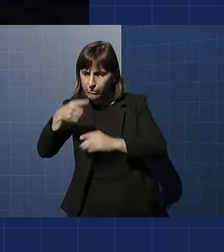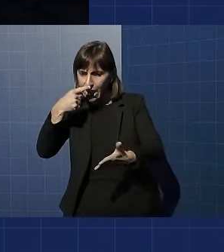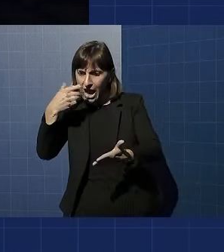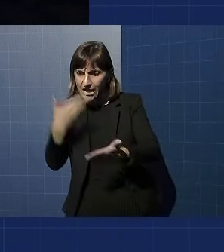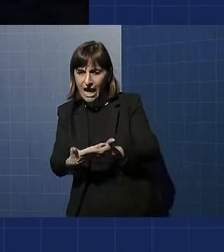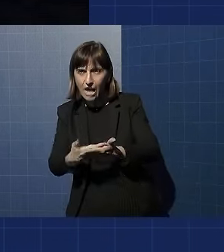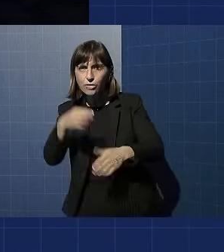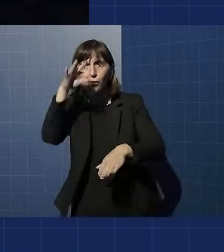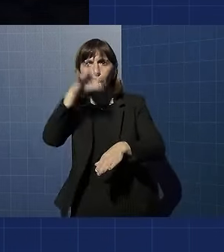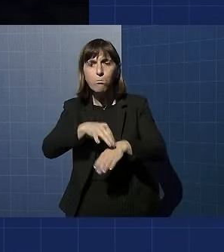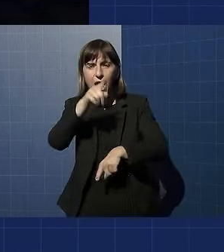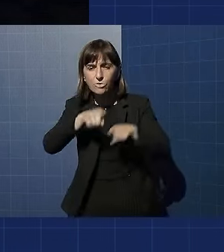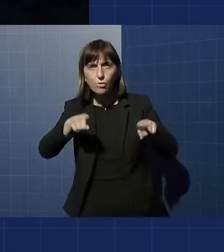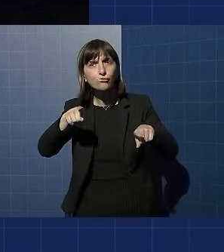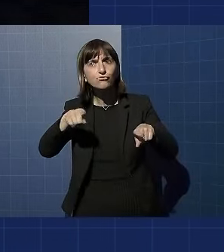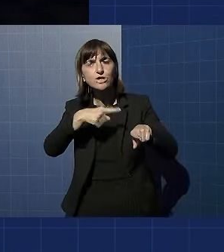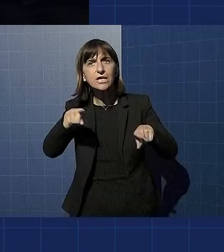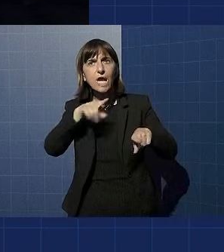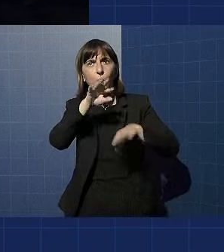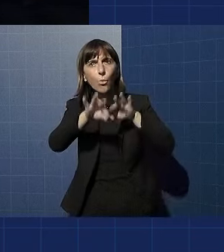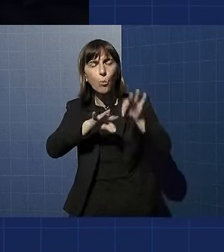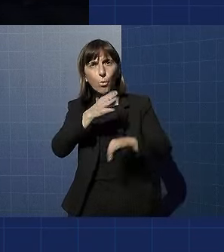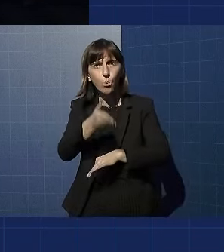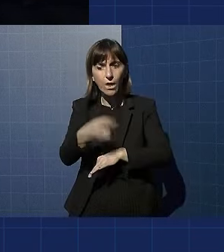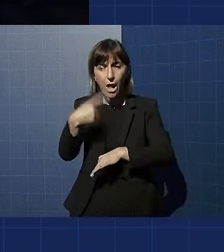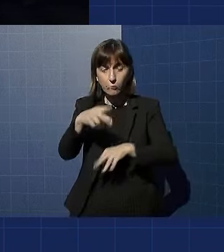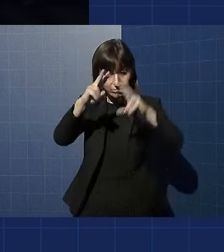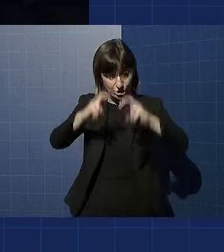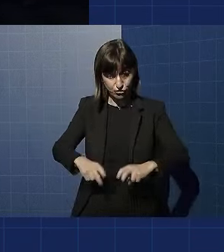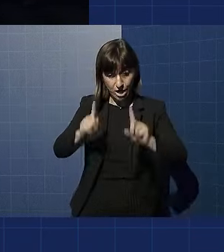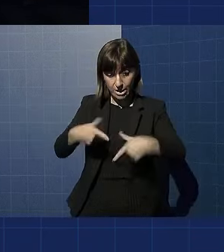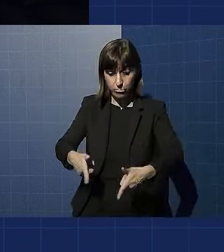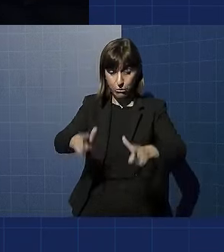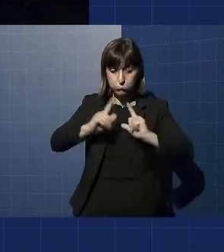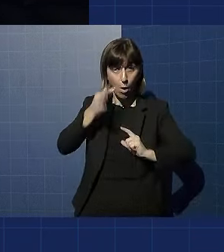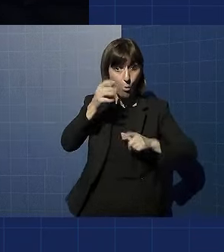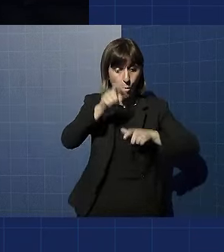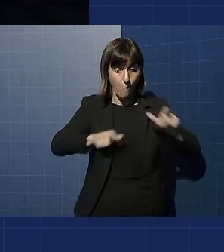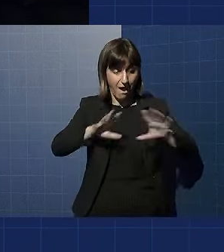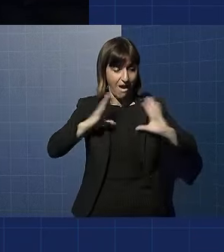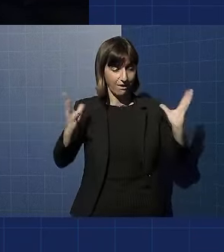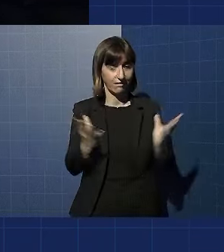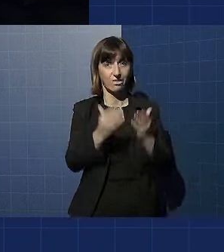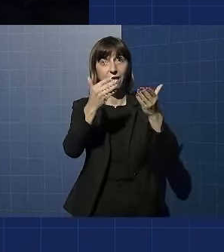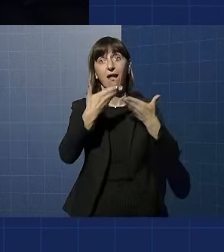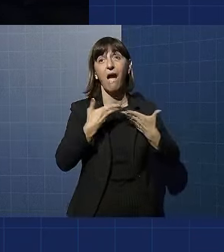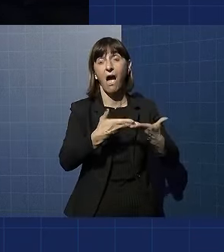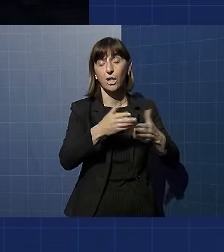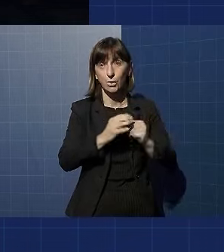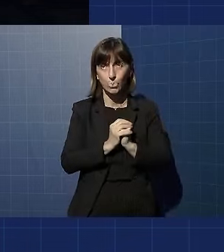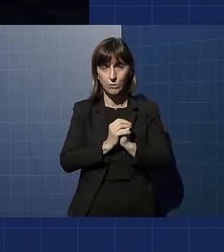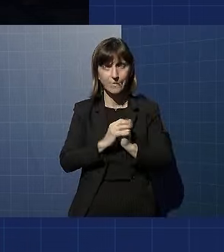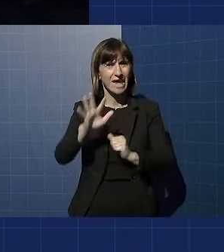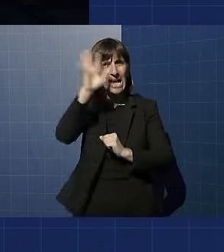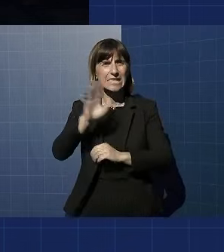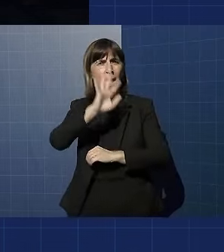Earth. Another example, and this is really key more to the microgravity environment, something that we